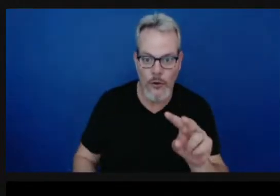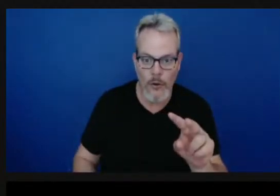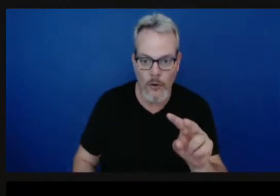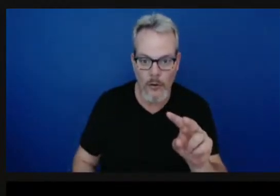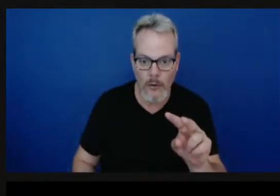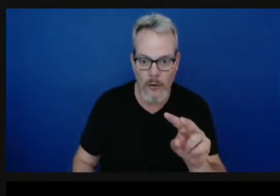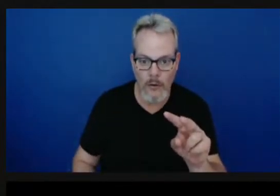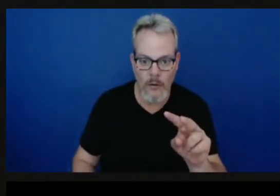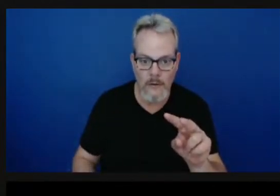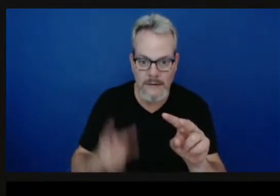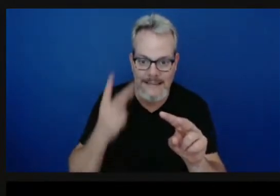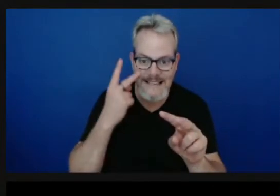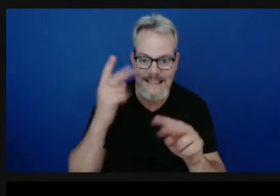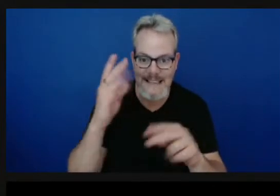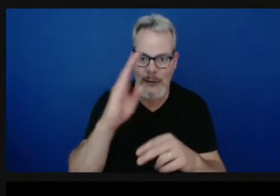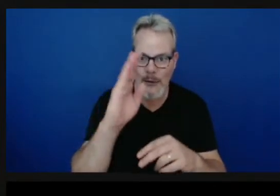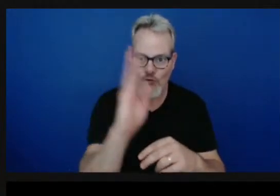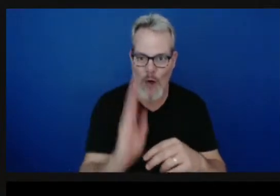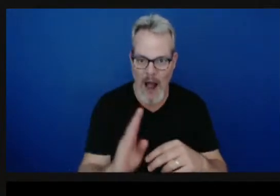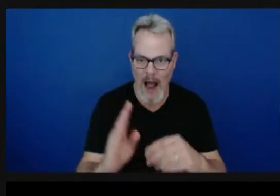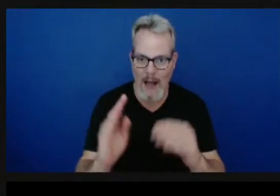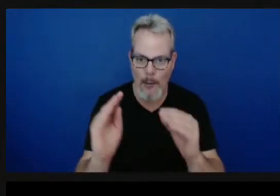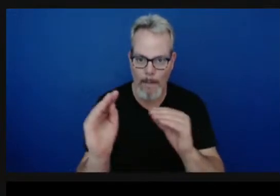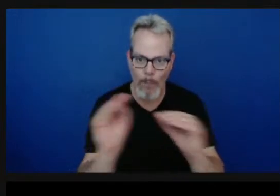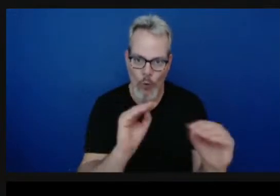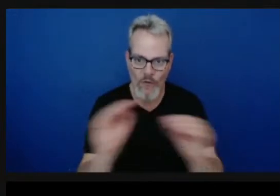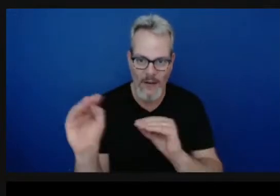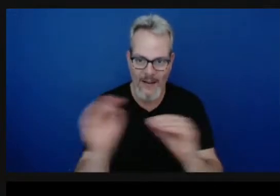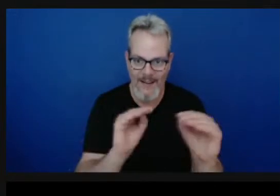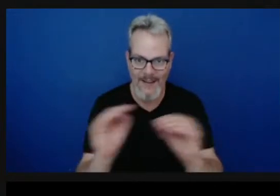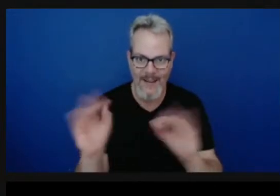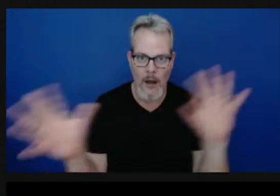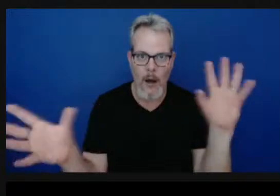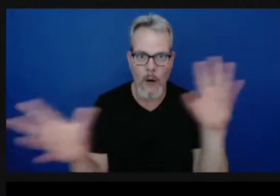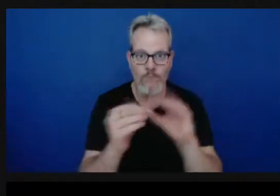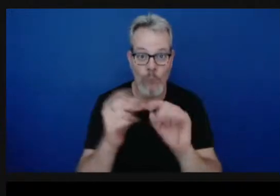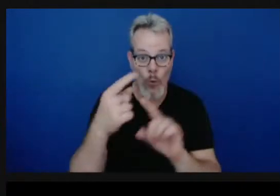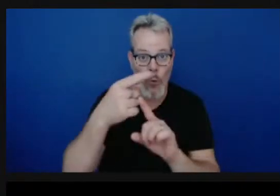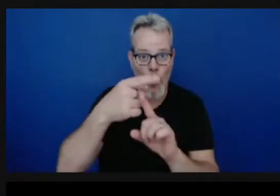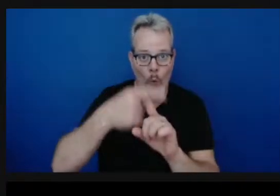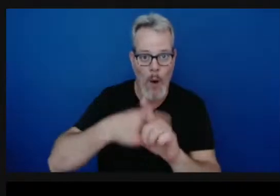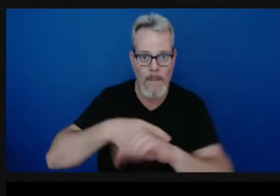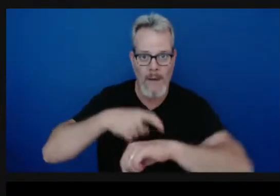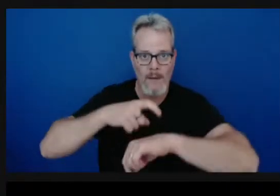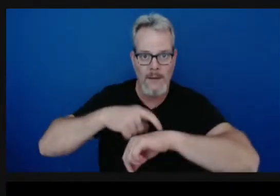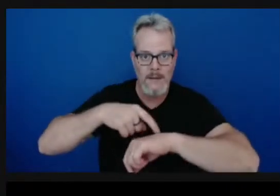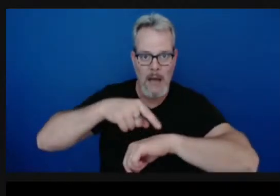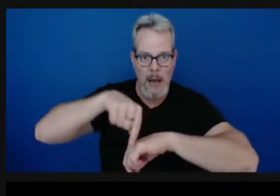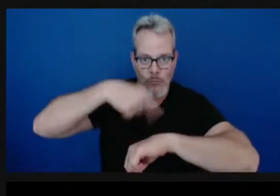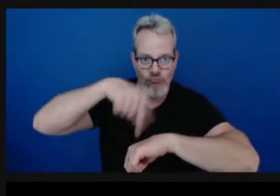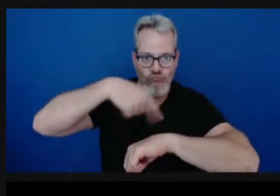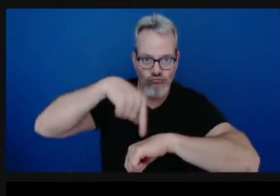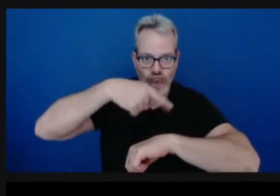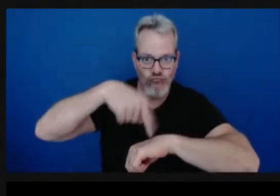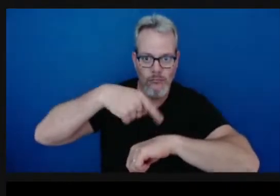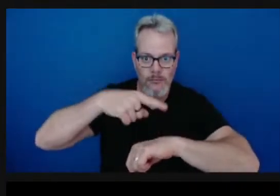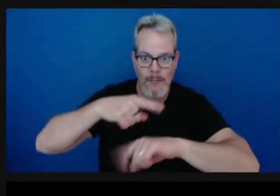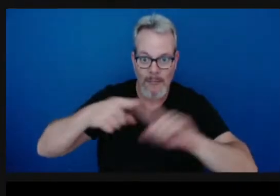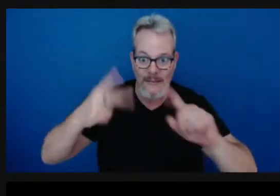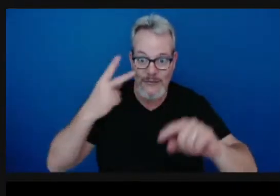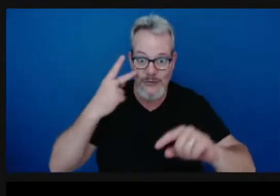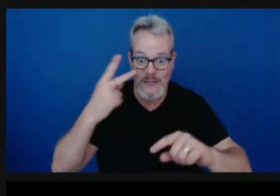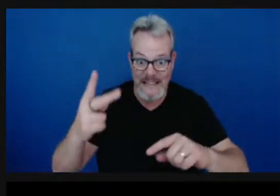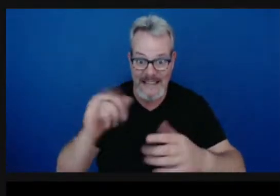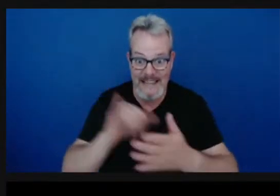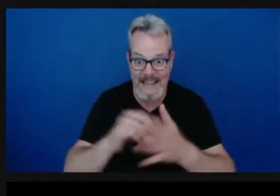See that crack wiggling back and forth? Now remember, this is a 1 month time lapse, but just showing that there is movement happening on that crusted crater floor